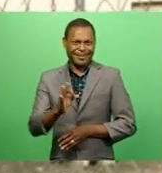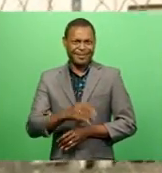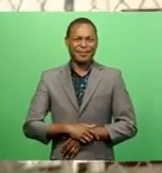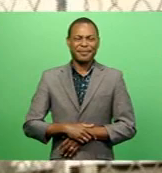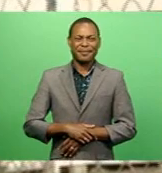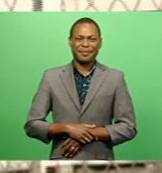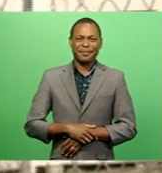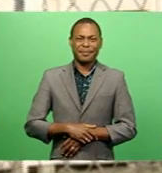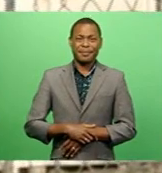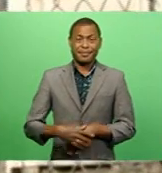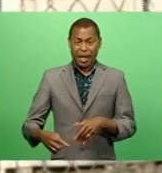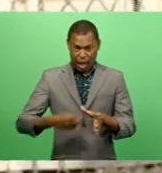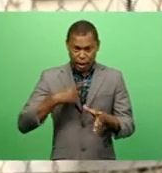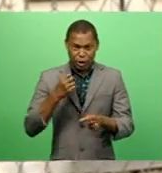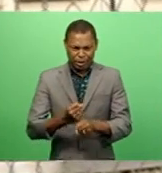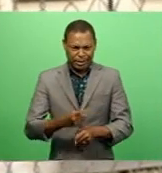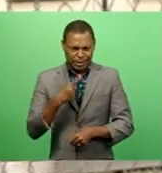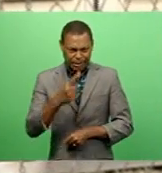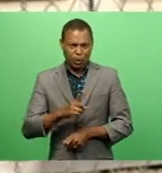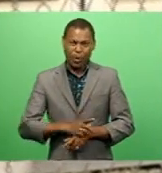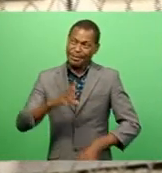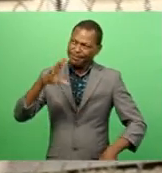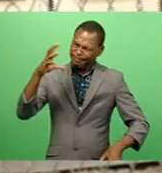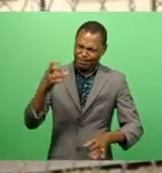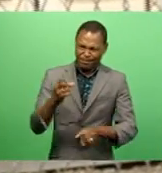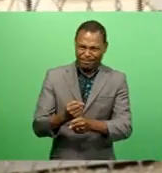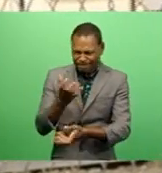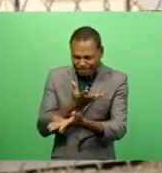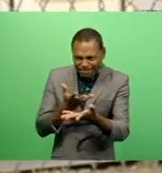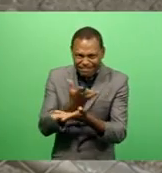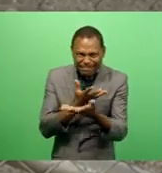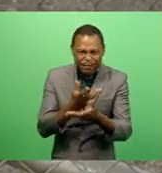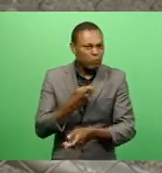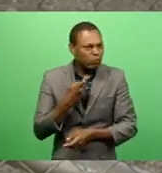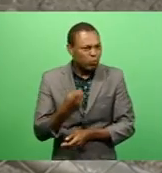says EFL is close to a conclusion of negotiations